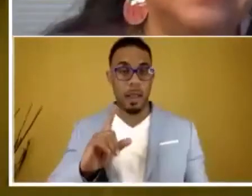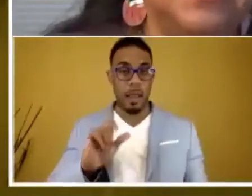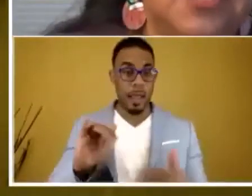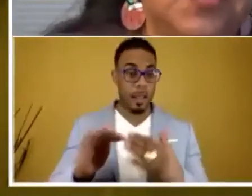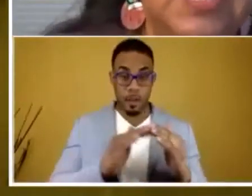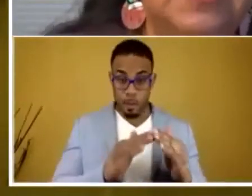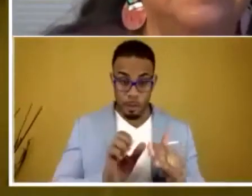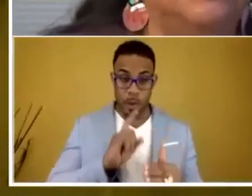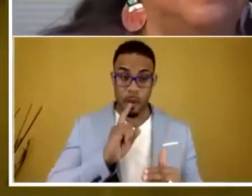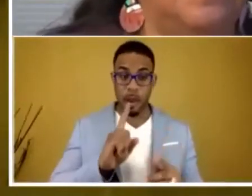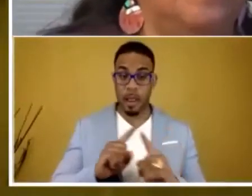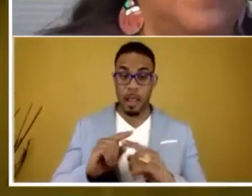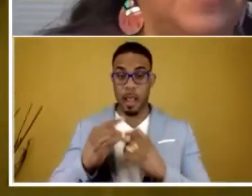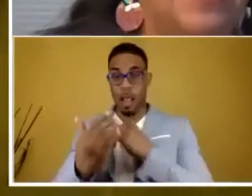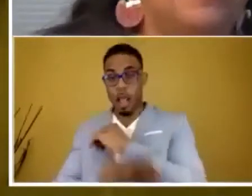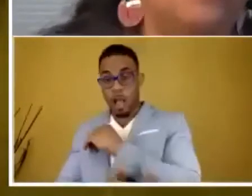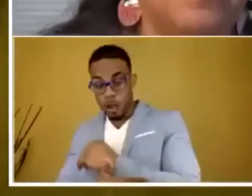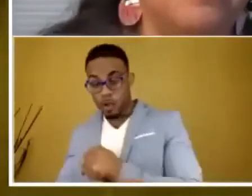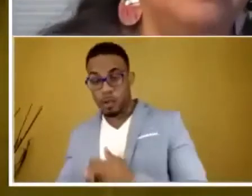we are as a country,